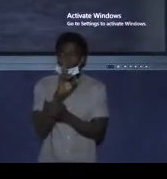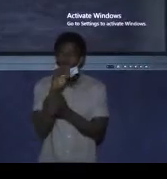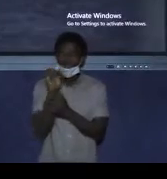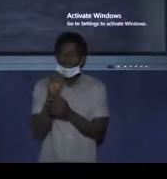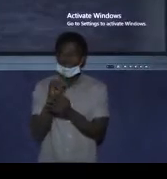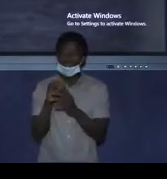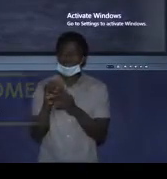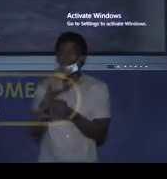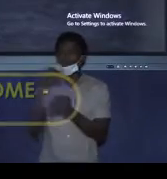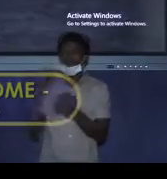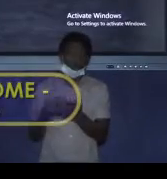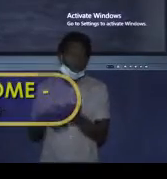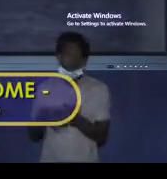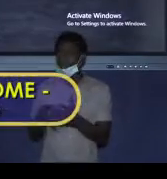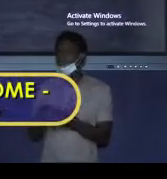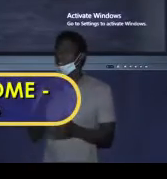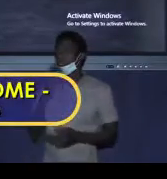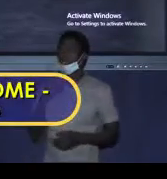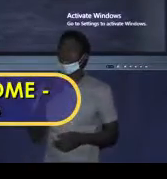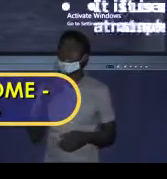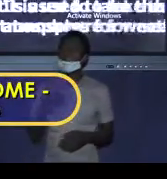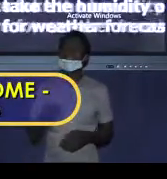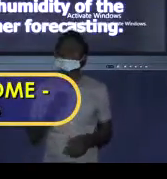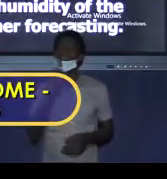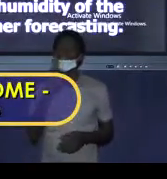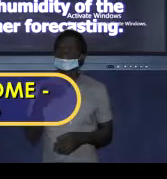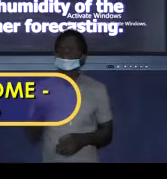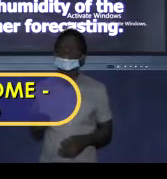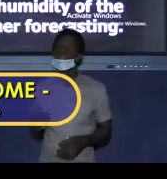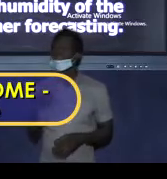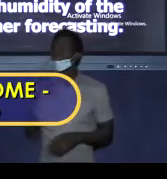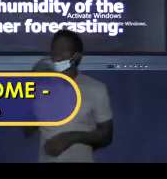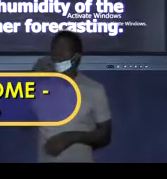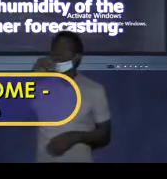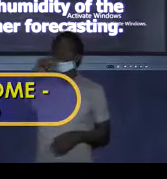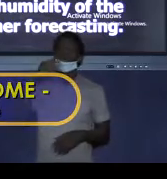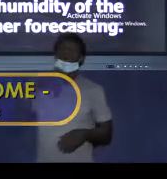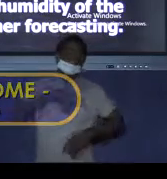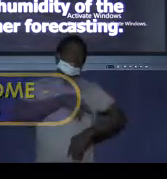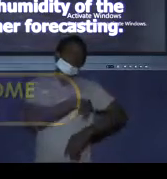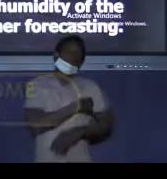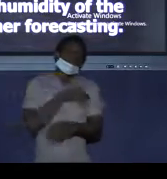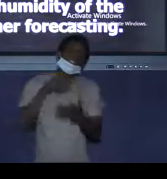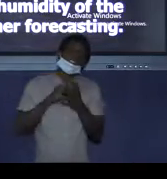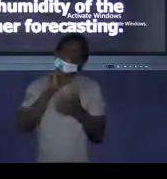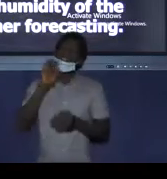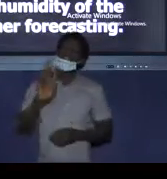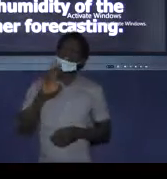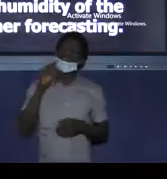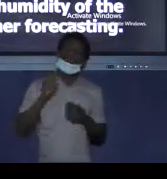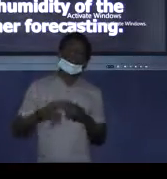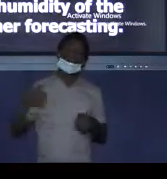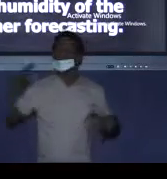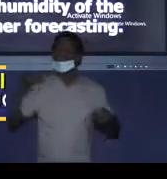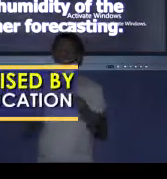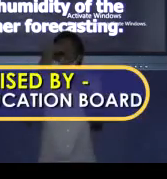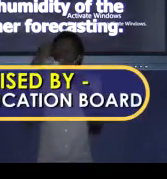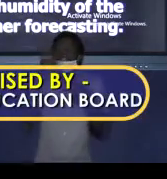uses too. So all these are the uses of thermometer. And next one is, it is used to take